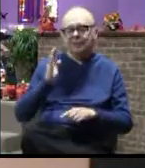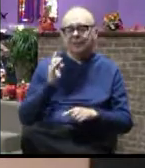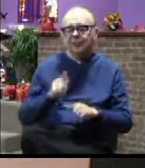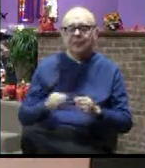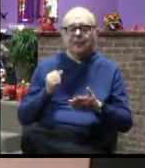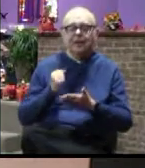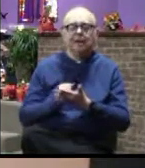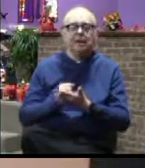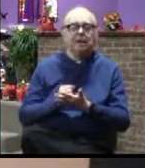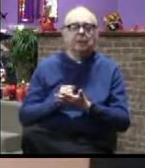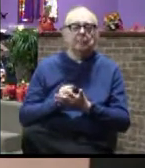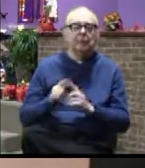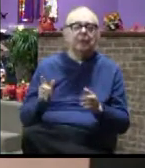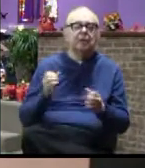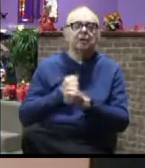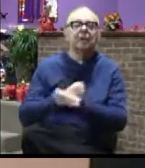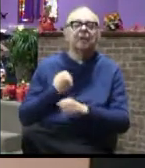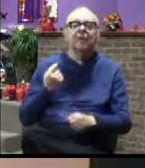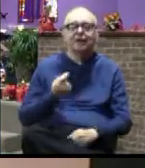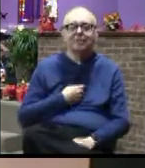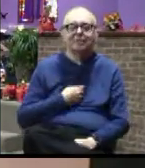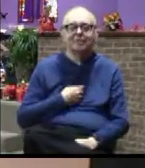But God can't help but love us.